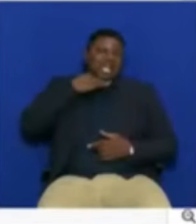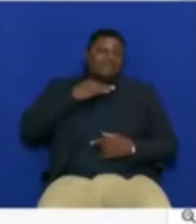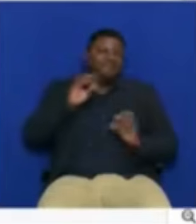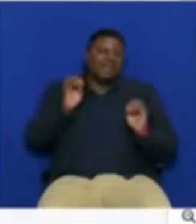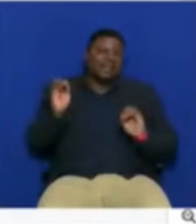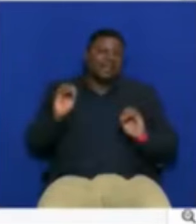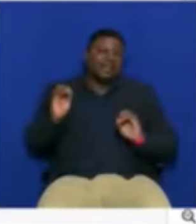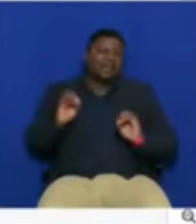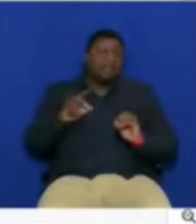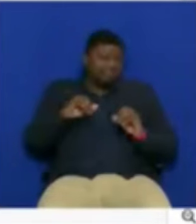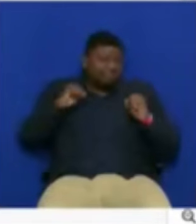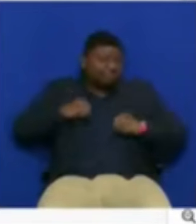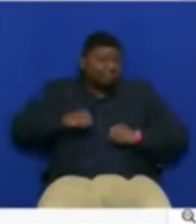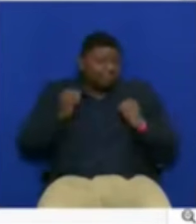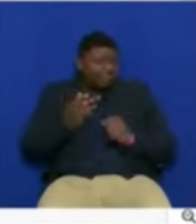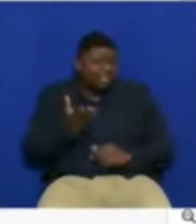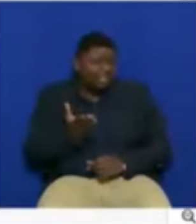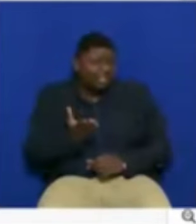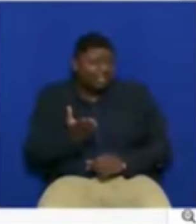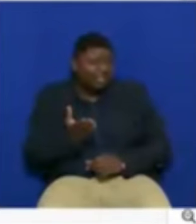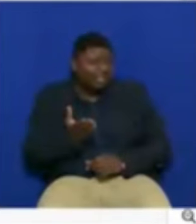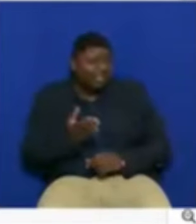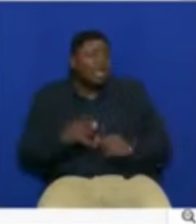The paragraph 2 and 3. Yes.